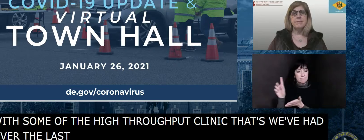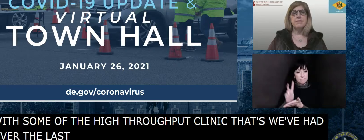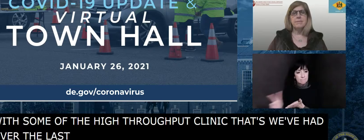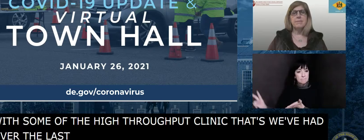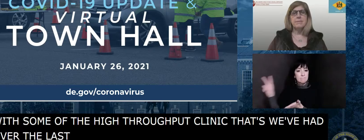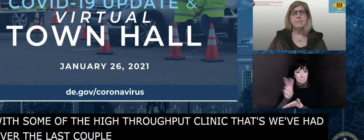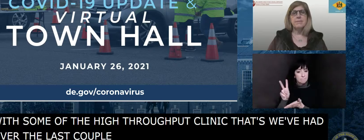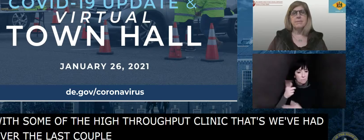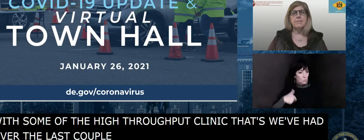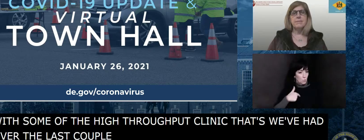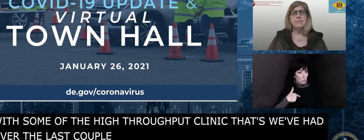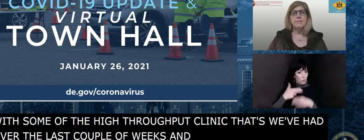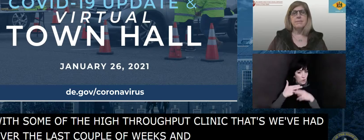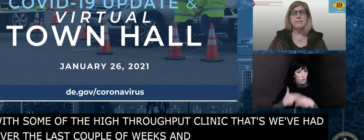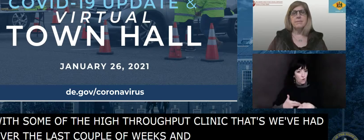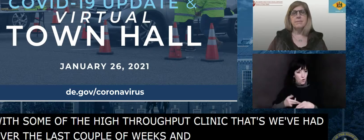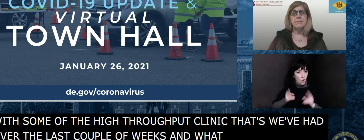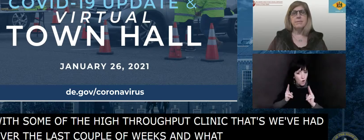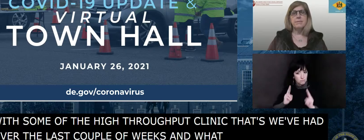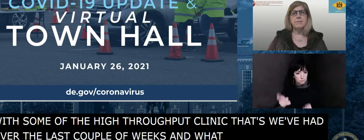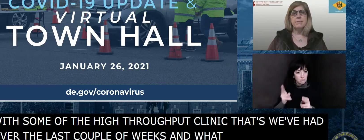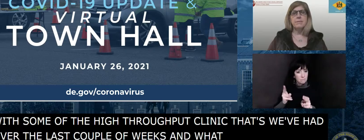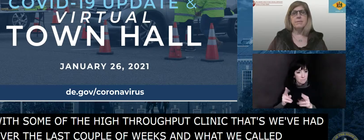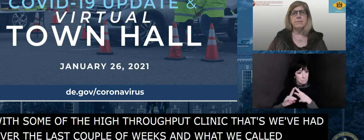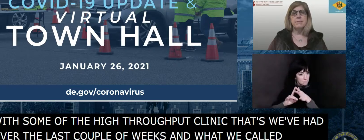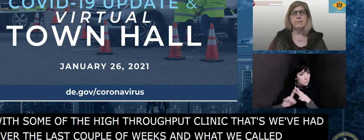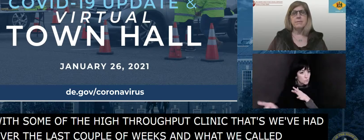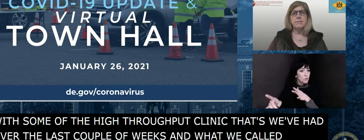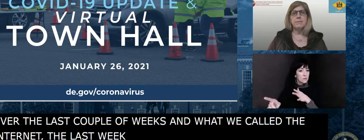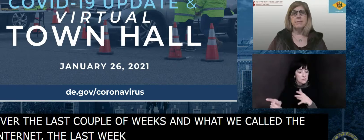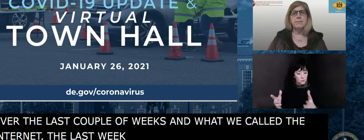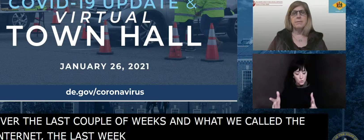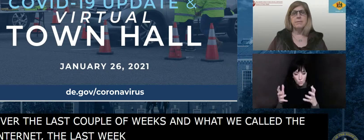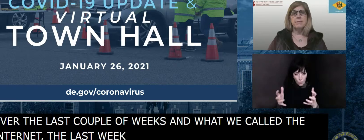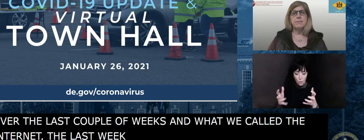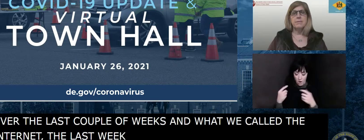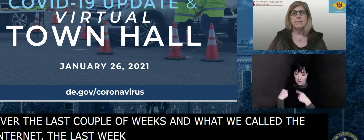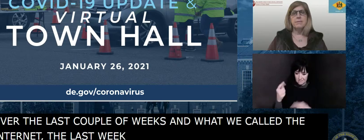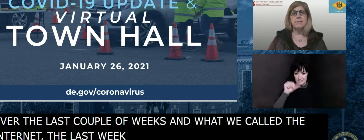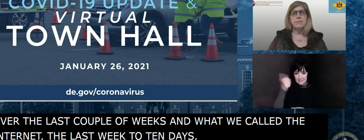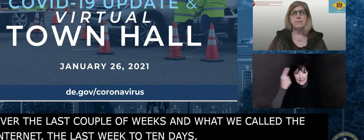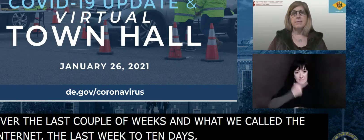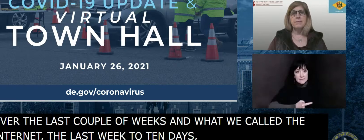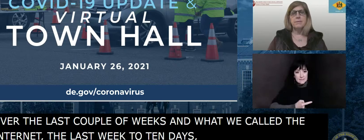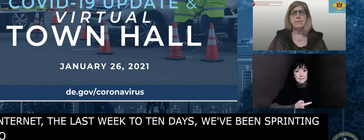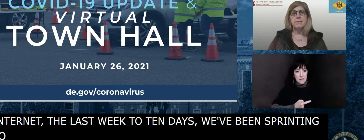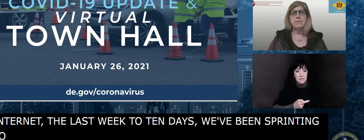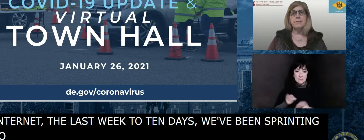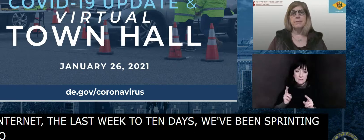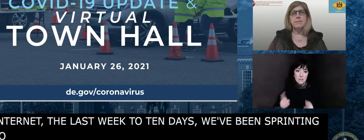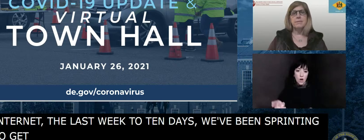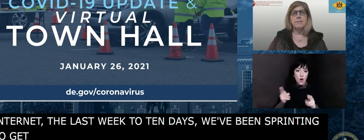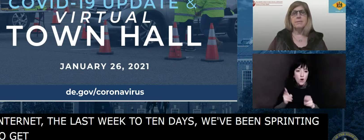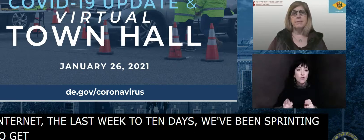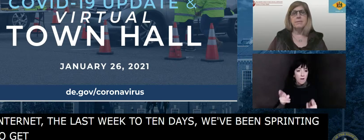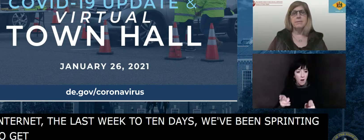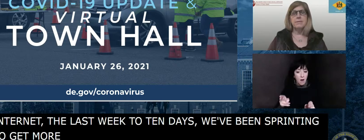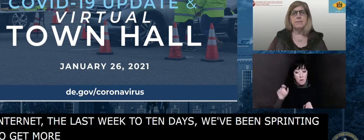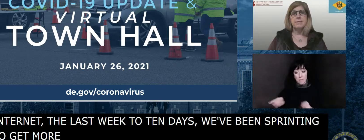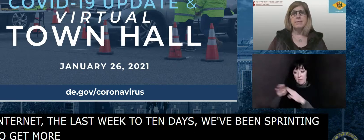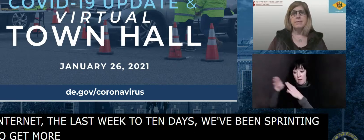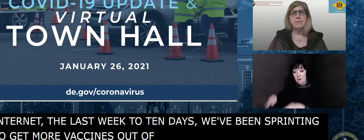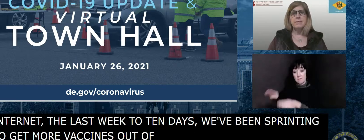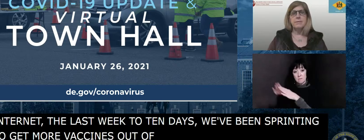sprint. The last week to 10 days, we've been sprinting to get more vaccines out of refrigerators and off